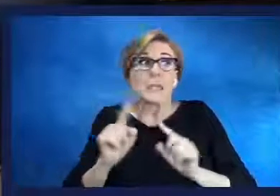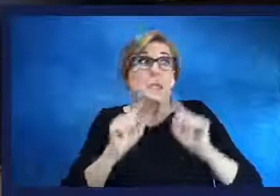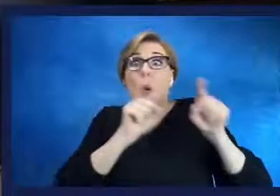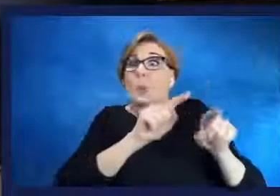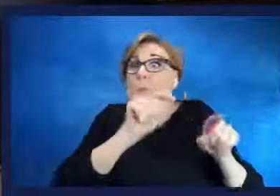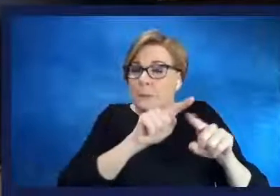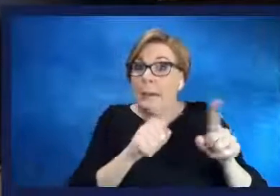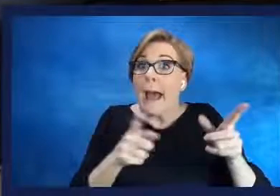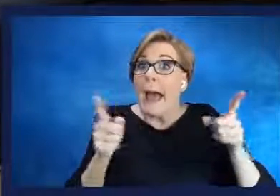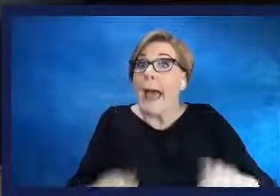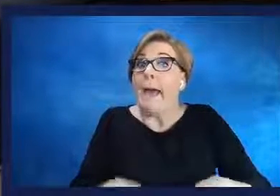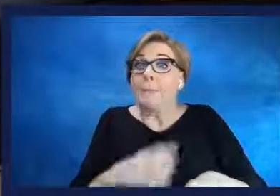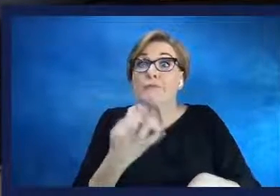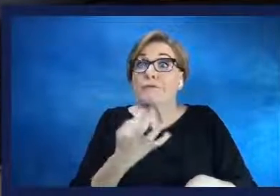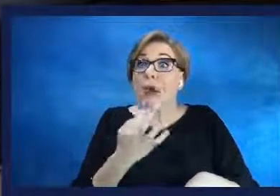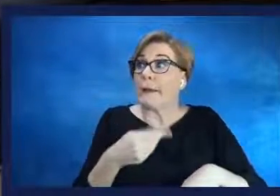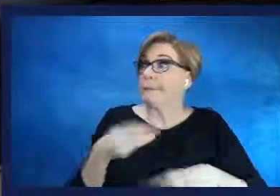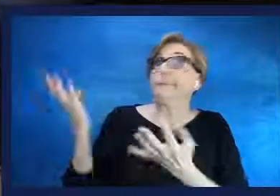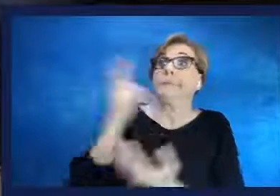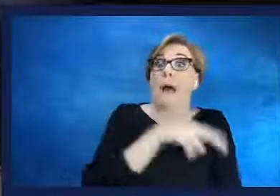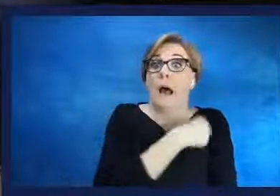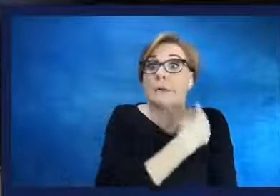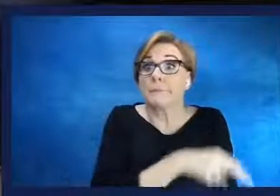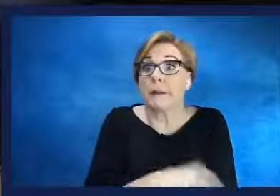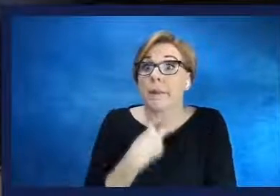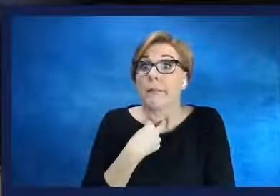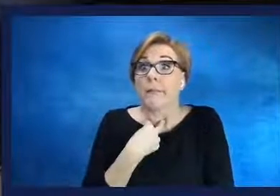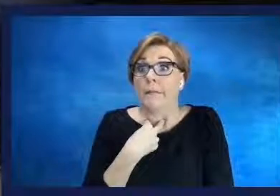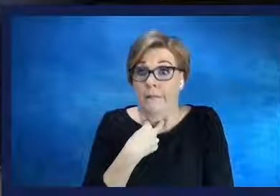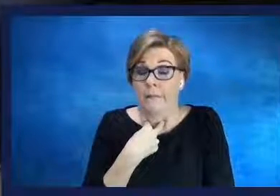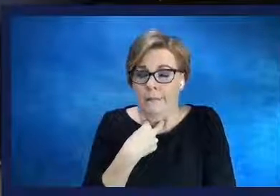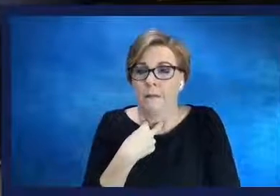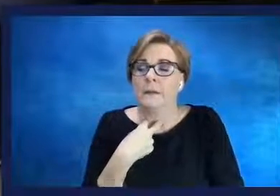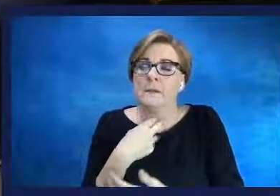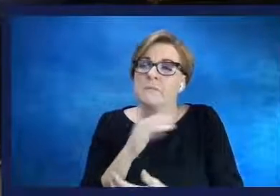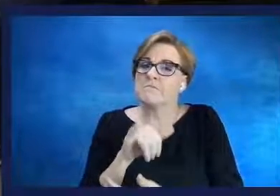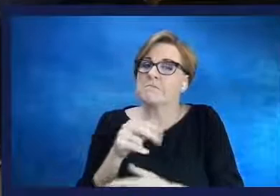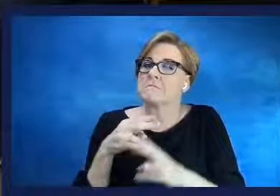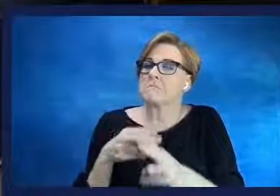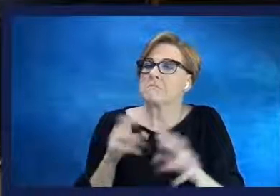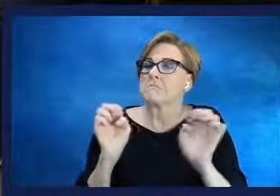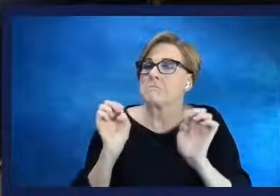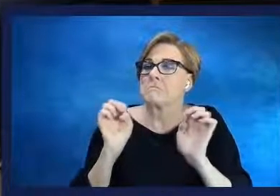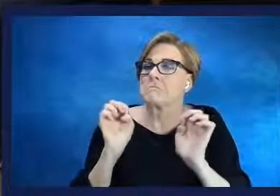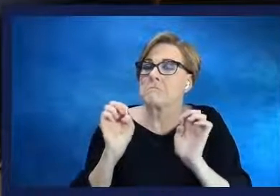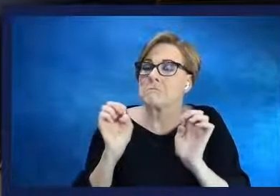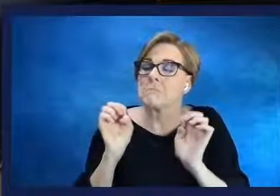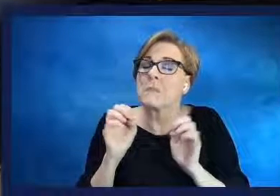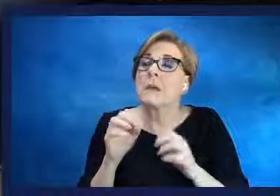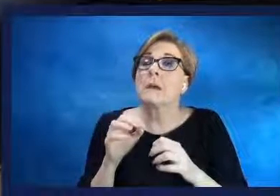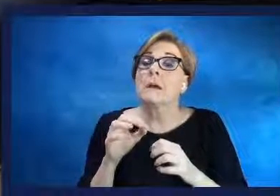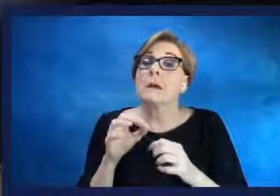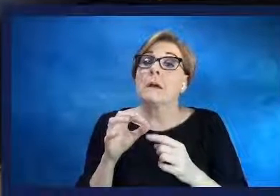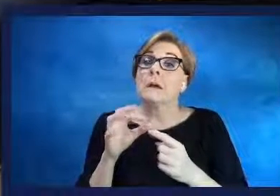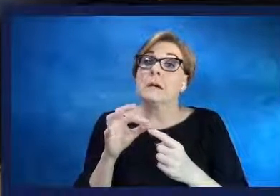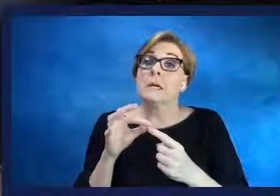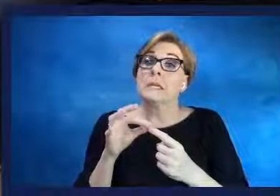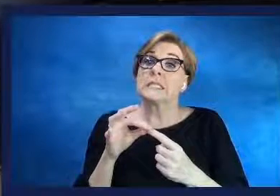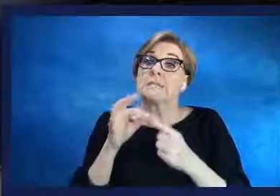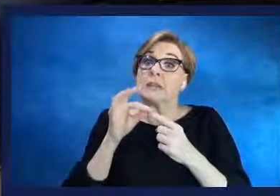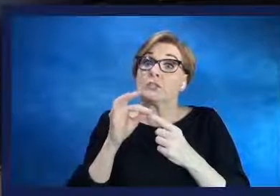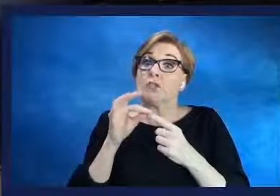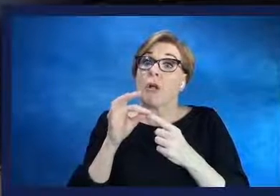hospitalized. Then that does lend itself to be the special election board process teams will be converted